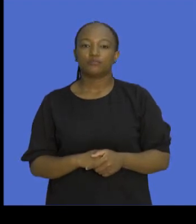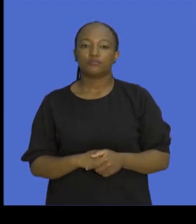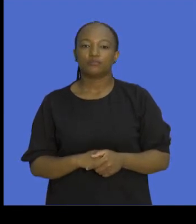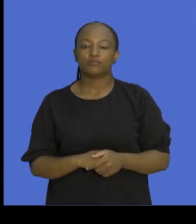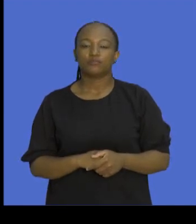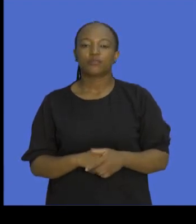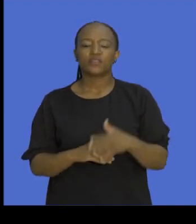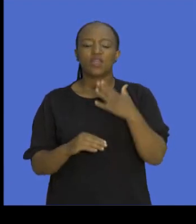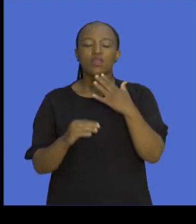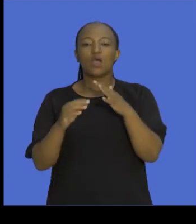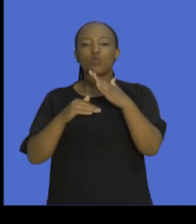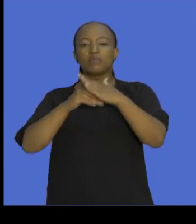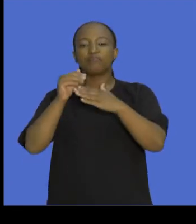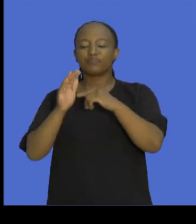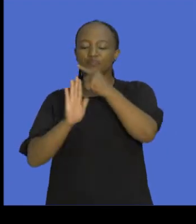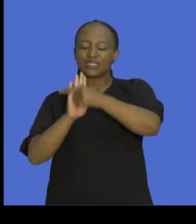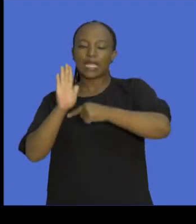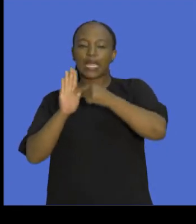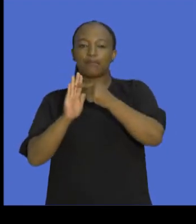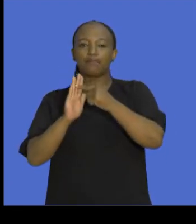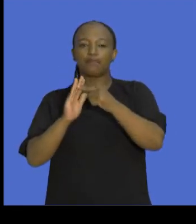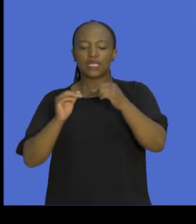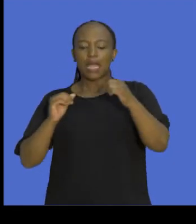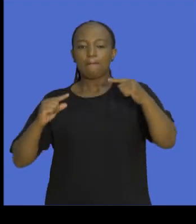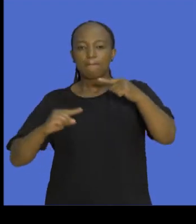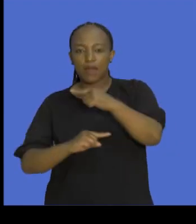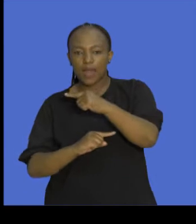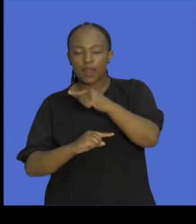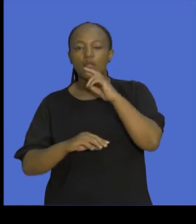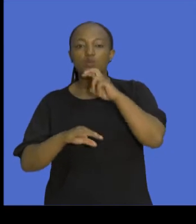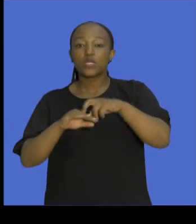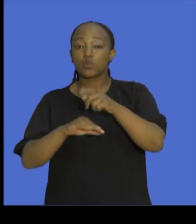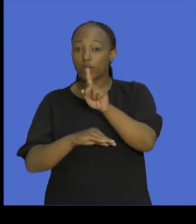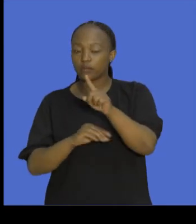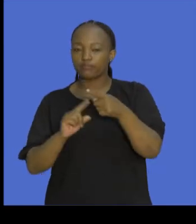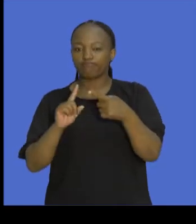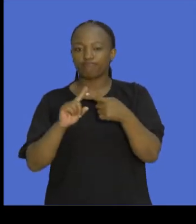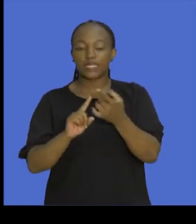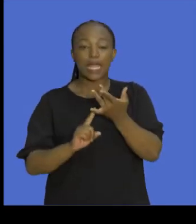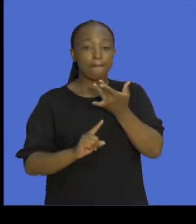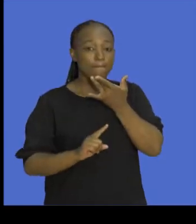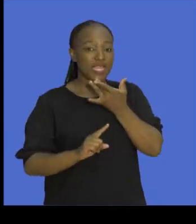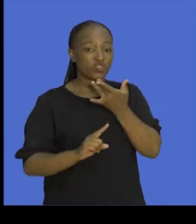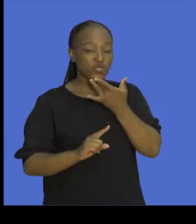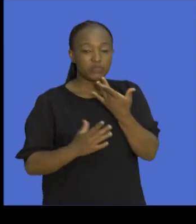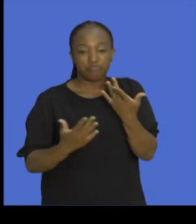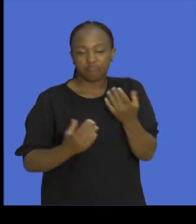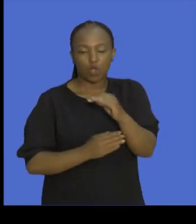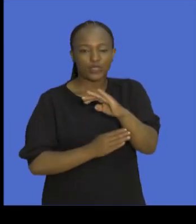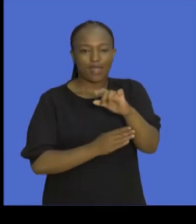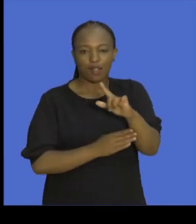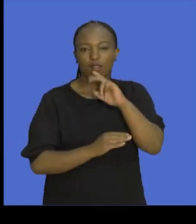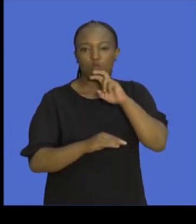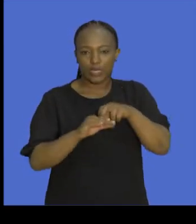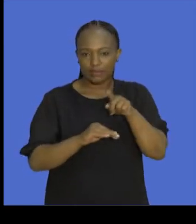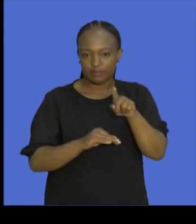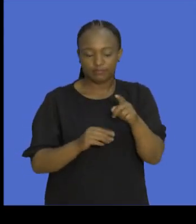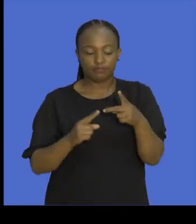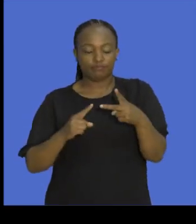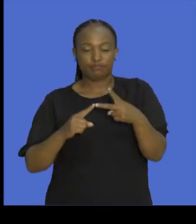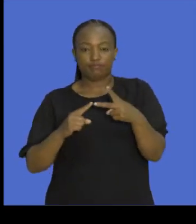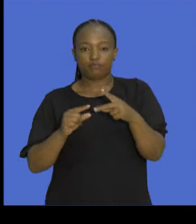construct a simple parallel circuit? Okay, what is it that we need? We need a battery, which is the energy source, or a cell, whatever the case may